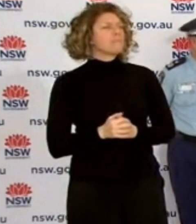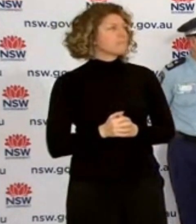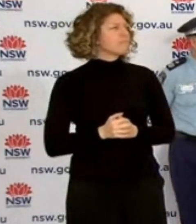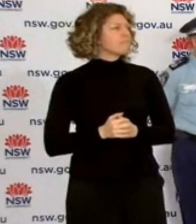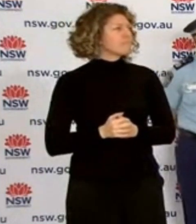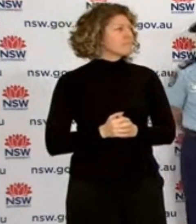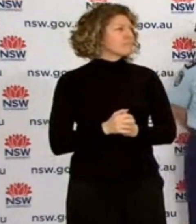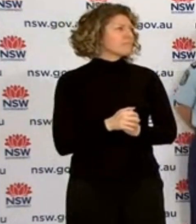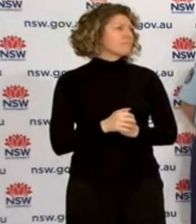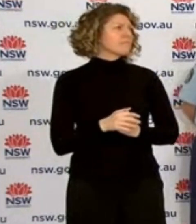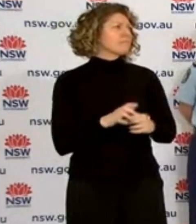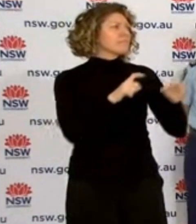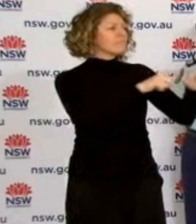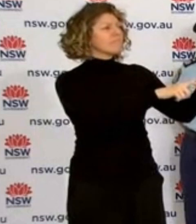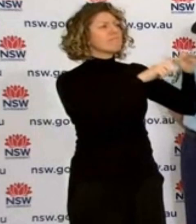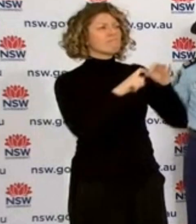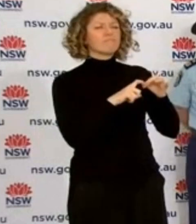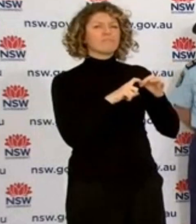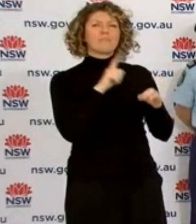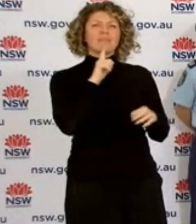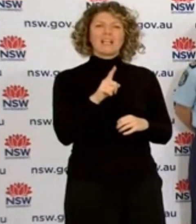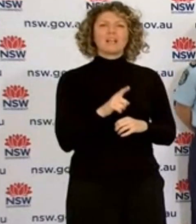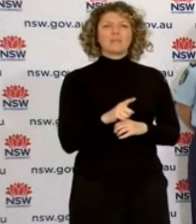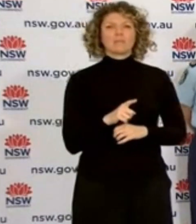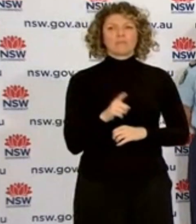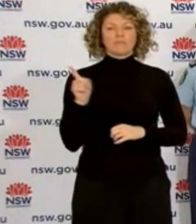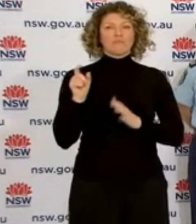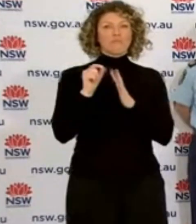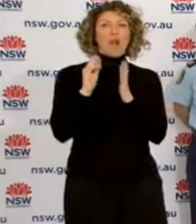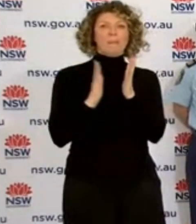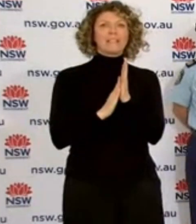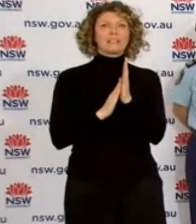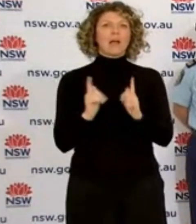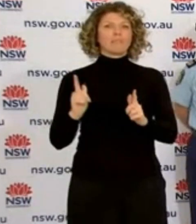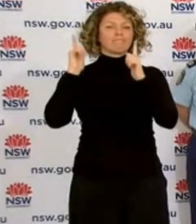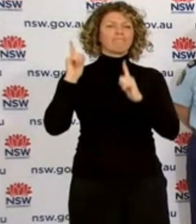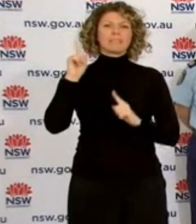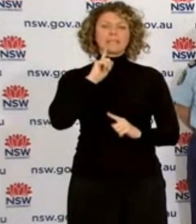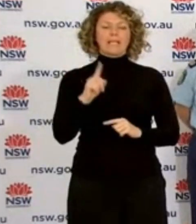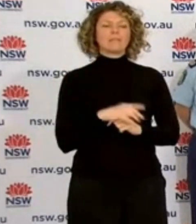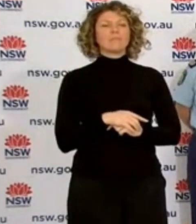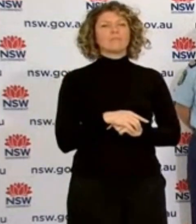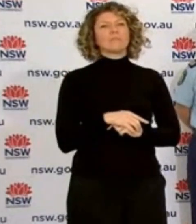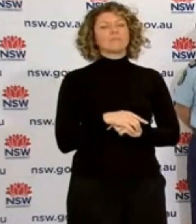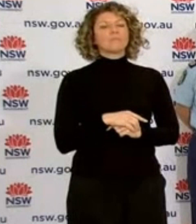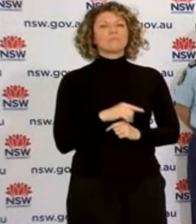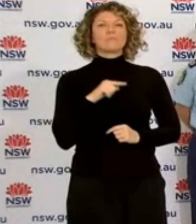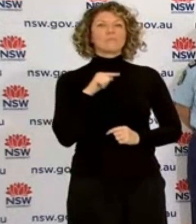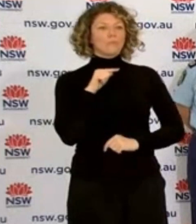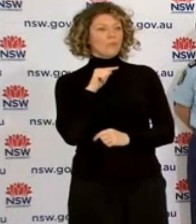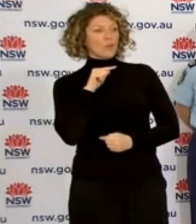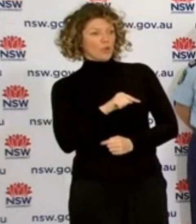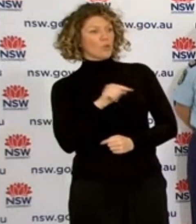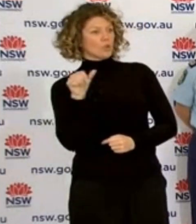have suggested today that he asked you to shut down the state last week. Was that the case? Oh, can I say what I'm about to say is the